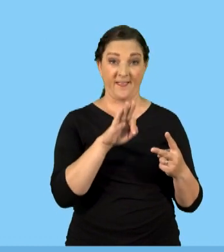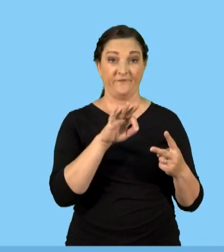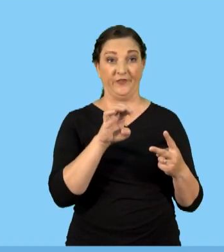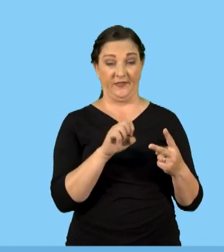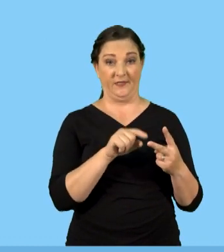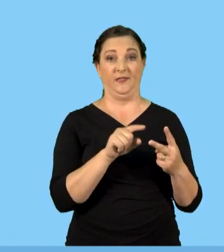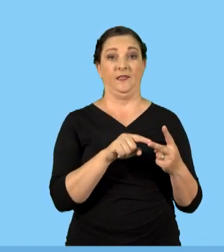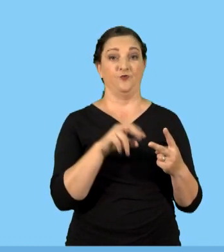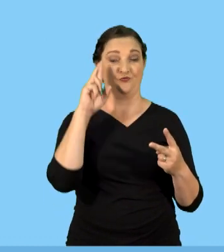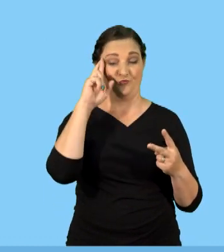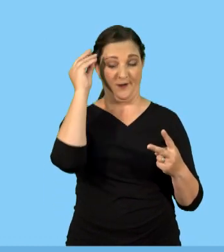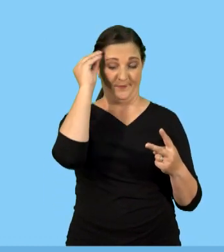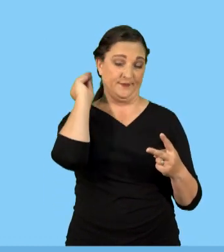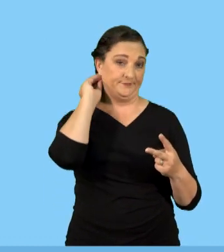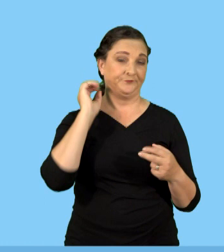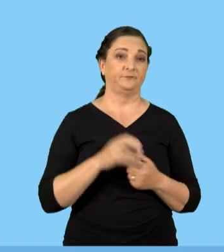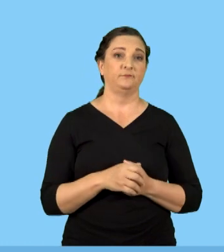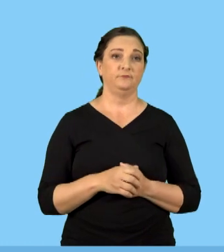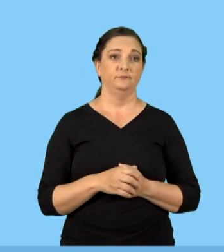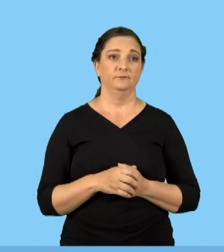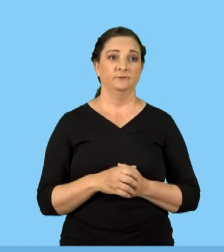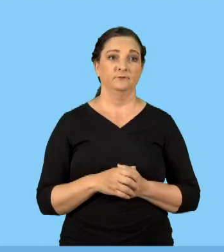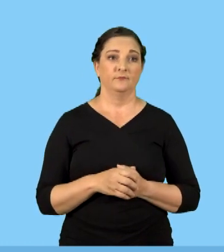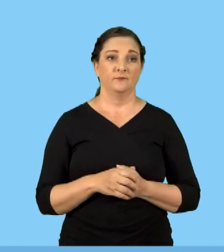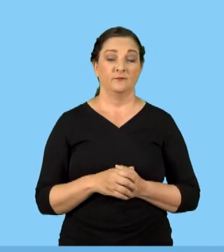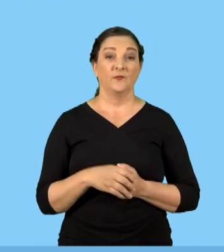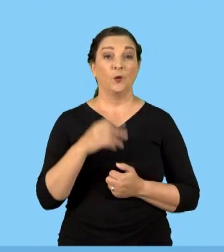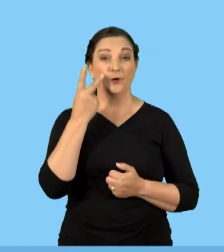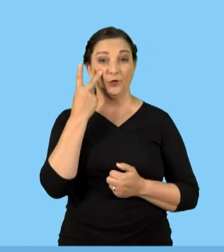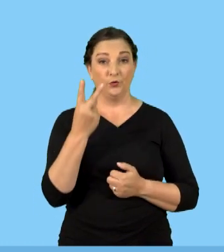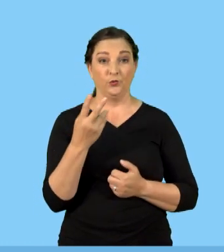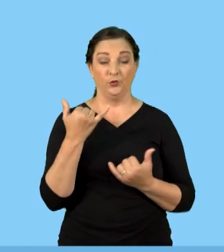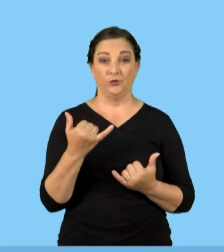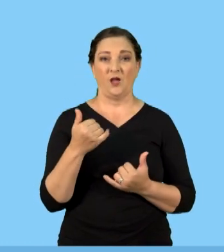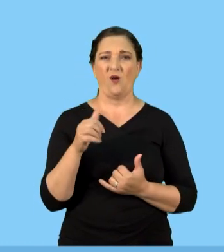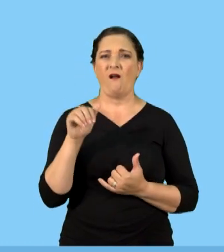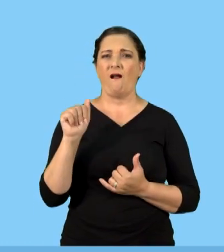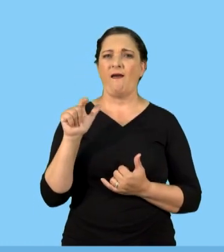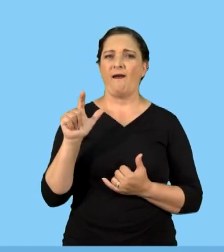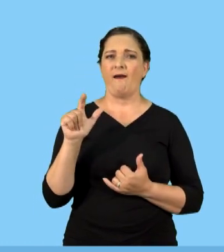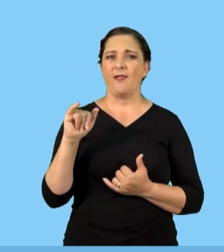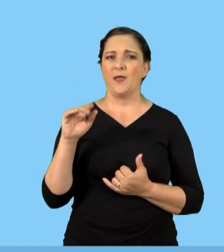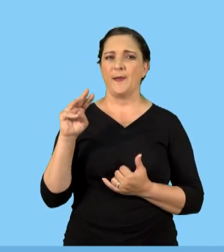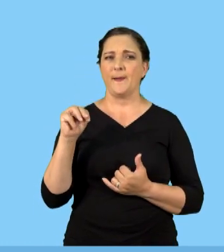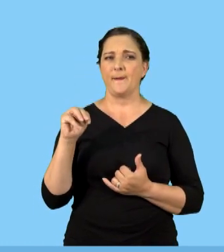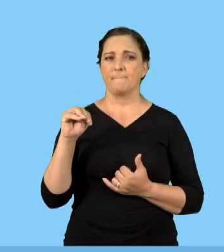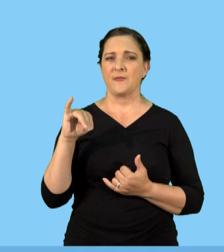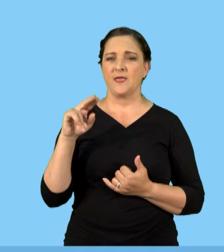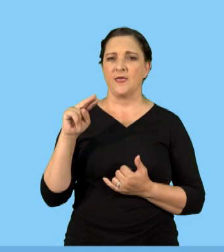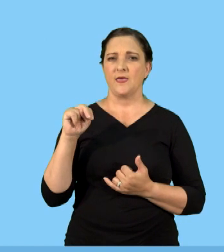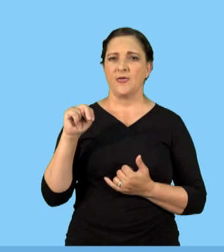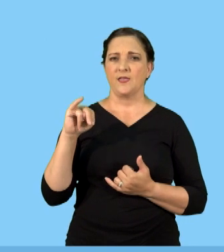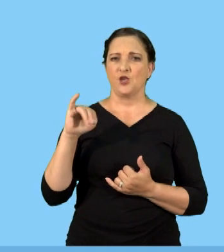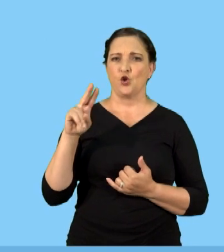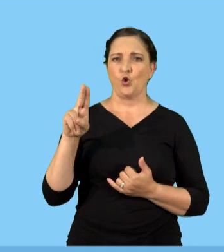letter F and small letter E. That's our iron. However, when we're looking at aluminum and chromium,